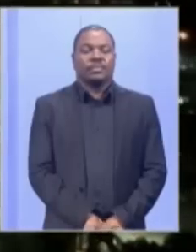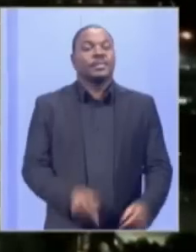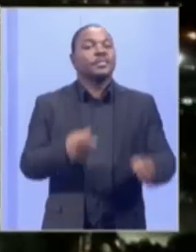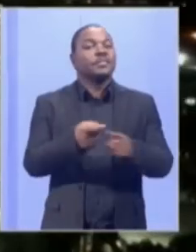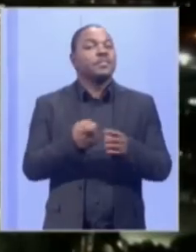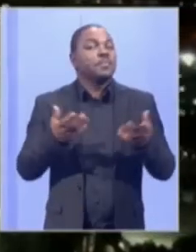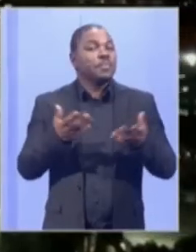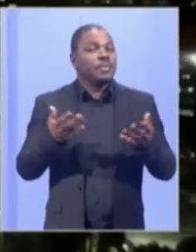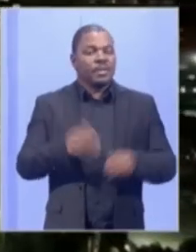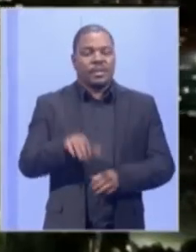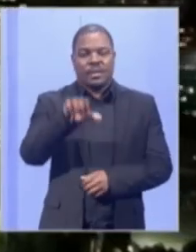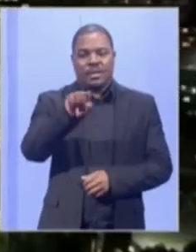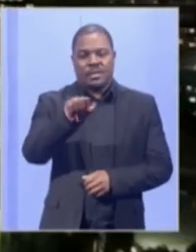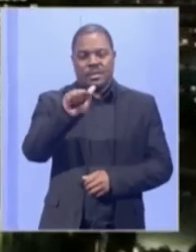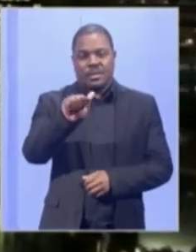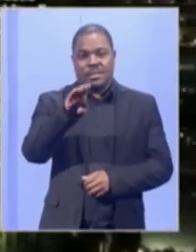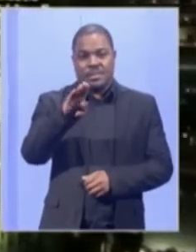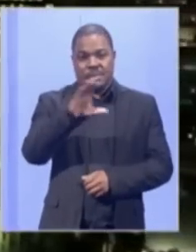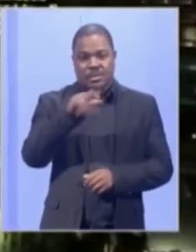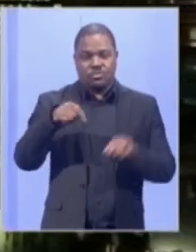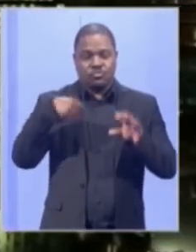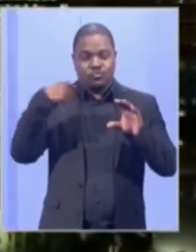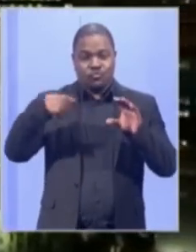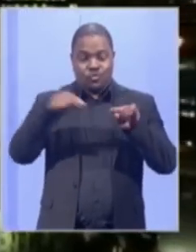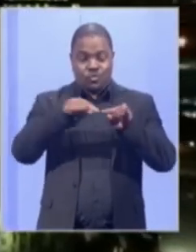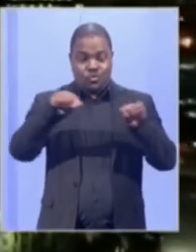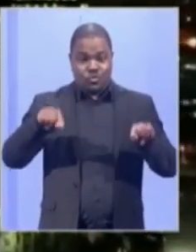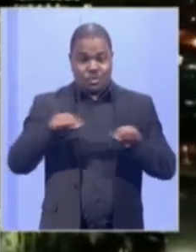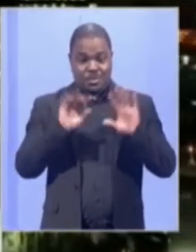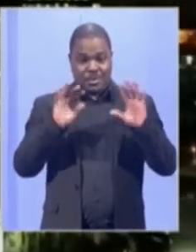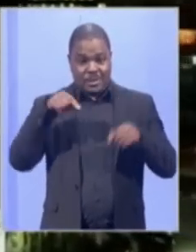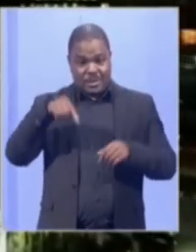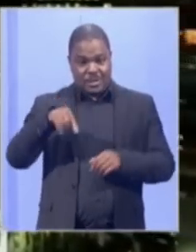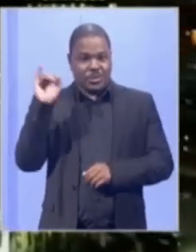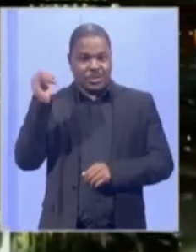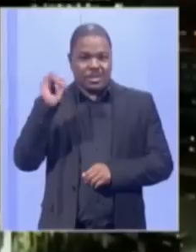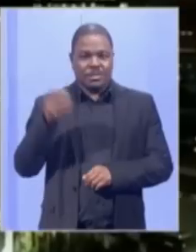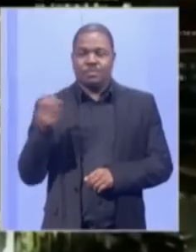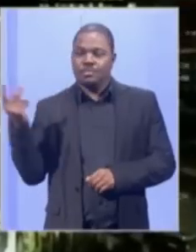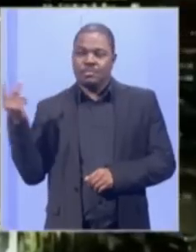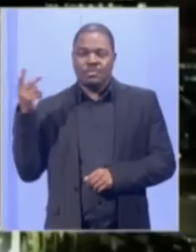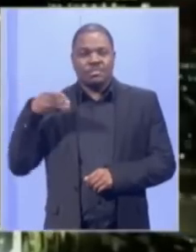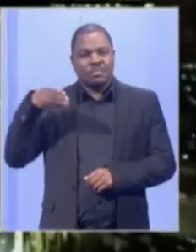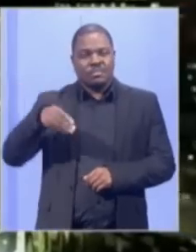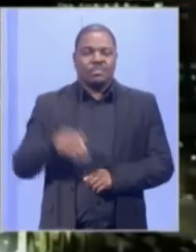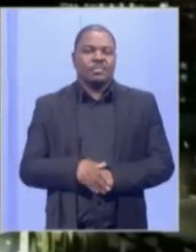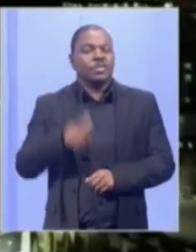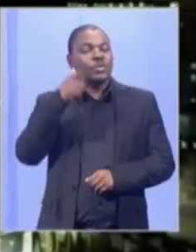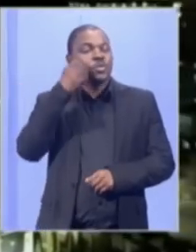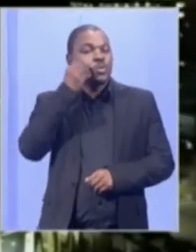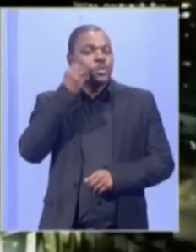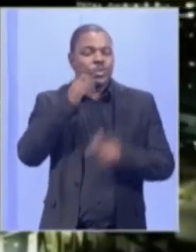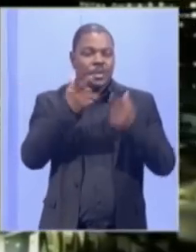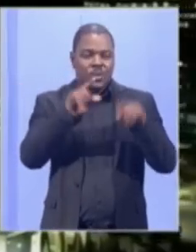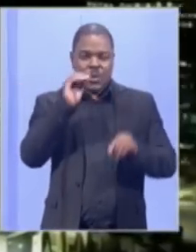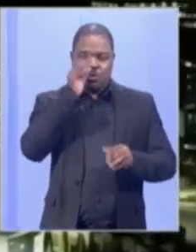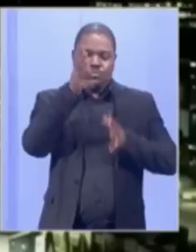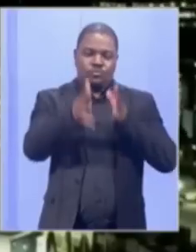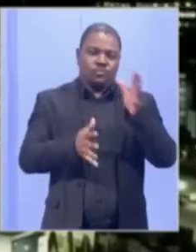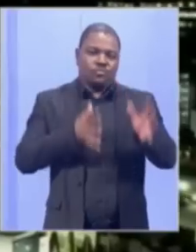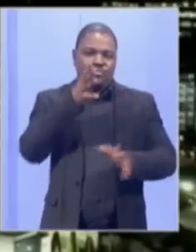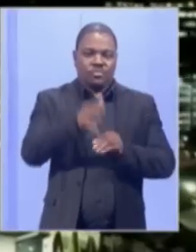Ka kotloloho ho tswa SABC Studio 10 Auckland Park, Johannesburg. Re utlisetsa ditaba ka puo ya Sesotho seo re di thakgolang